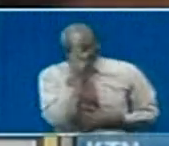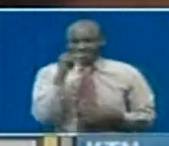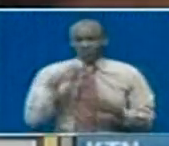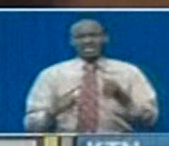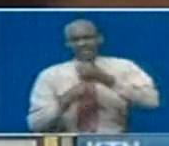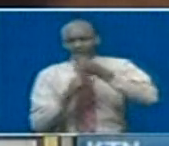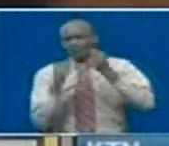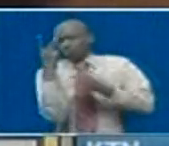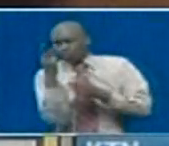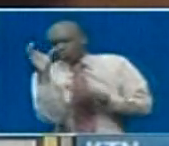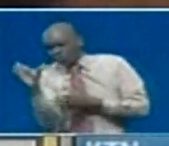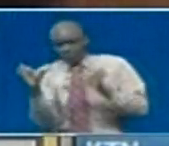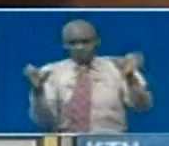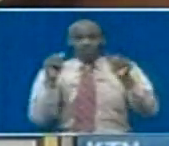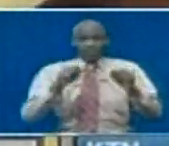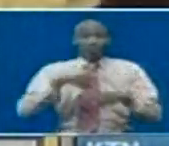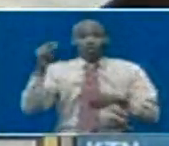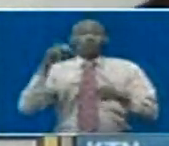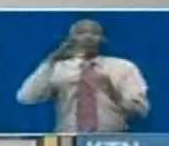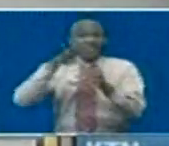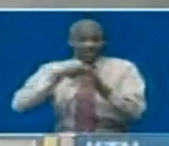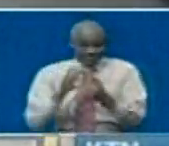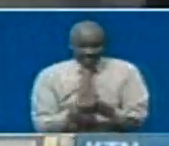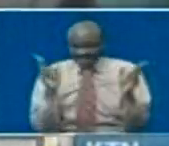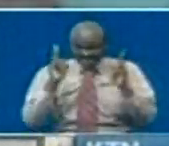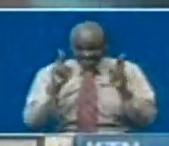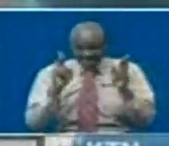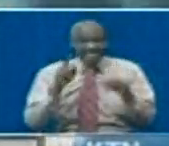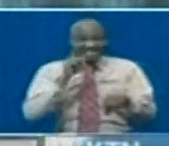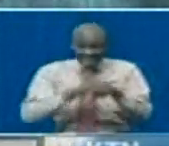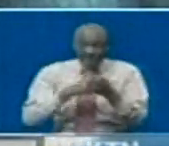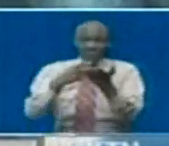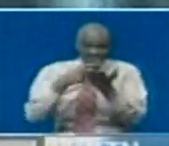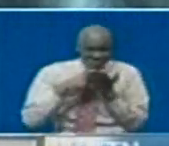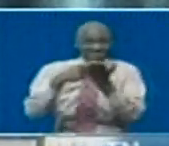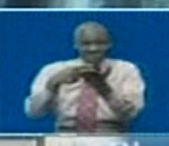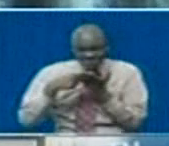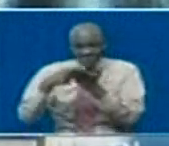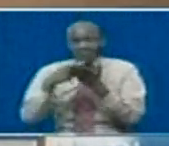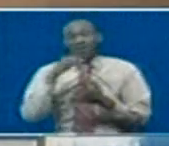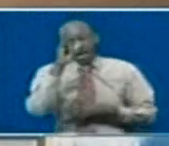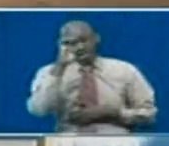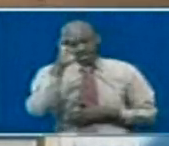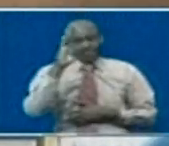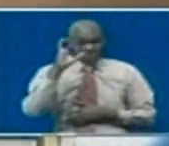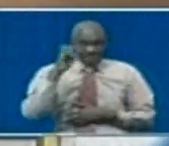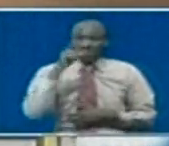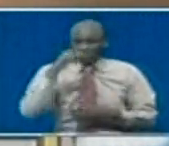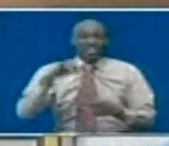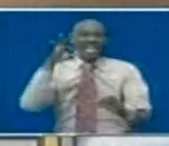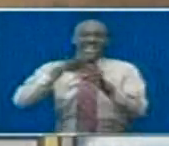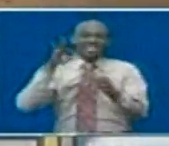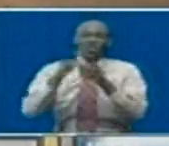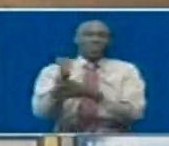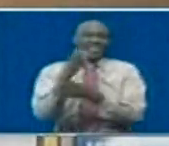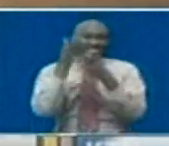supporters for the two candidates were ready to go to the ballot. After day-long deliberations, IEBC resolved there will be no by-election on